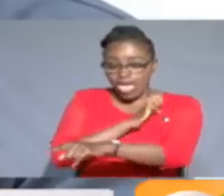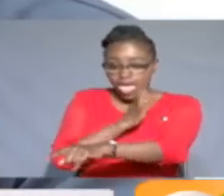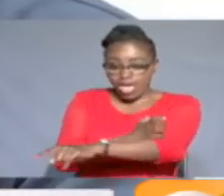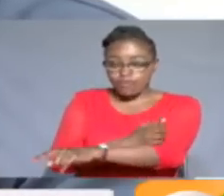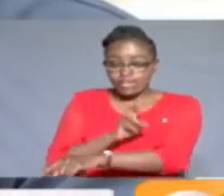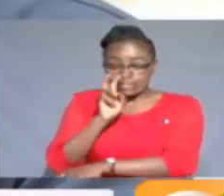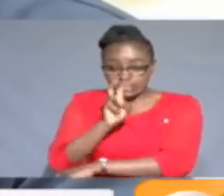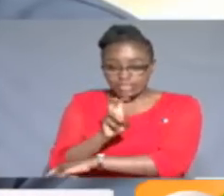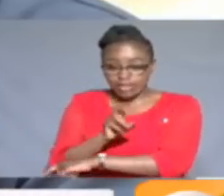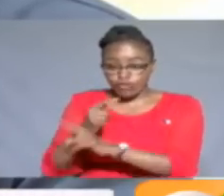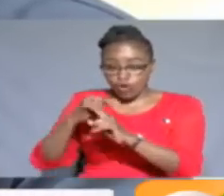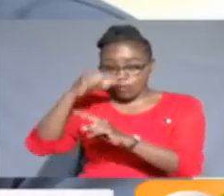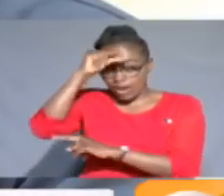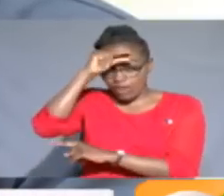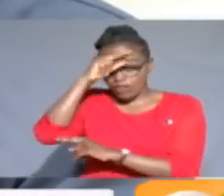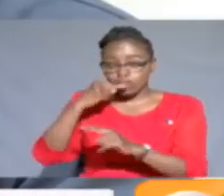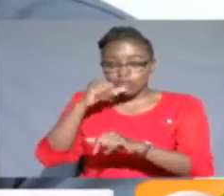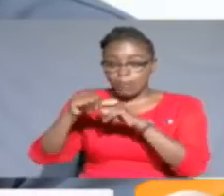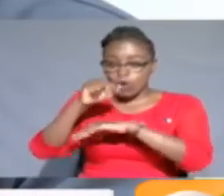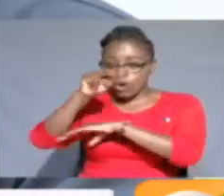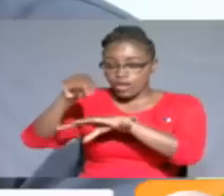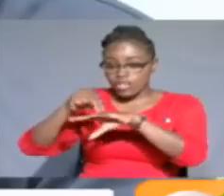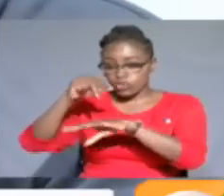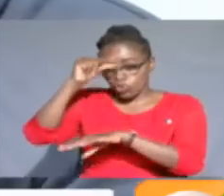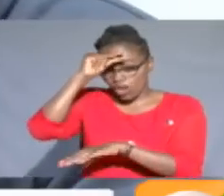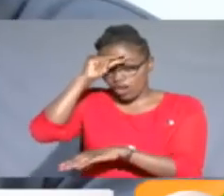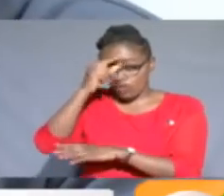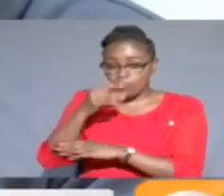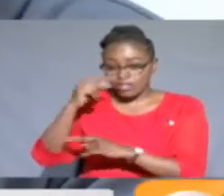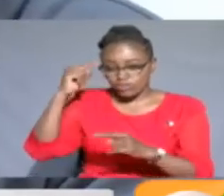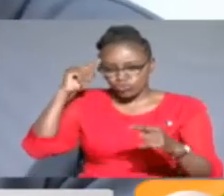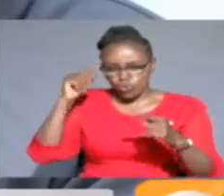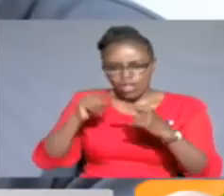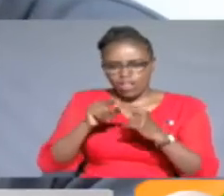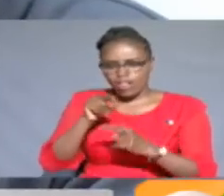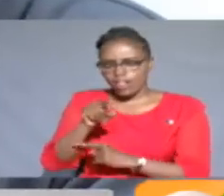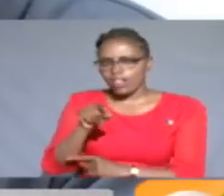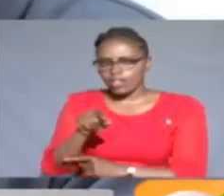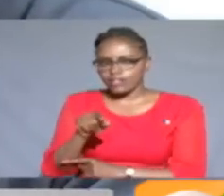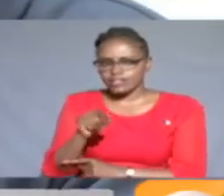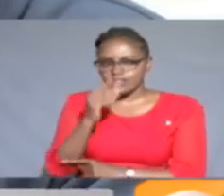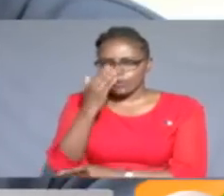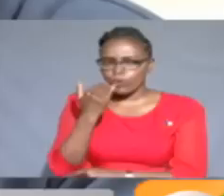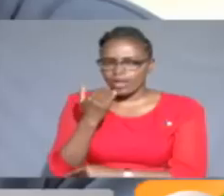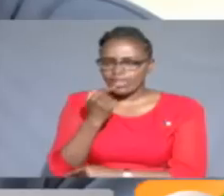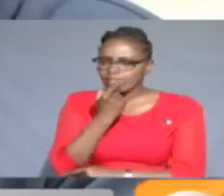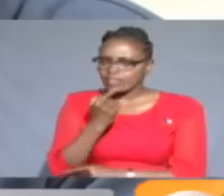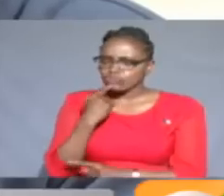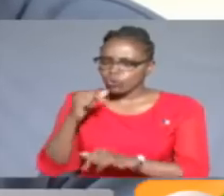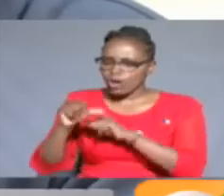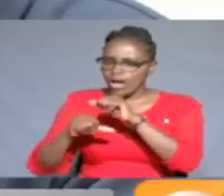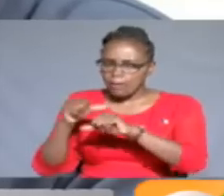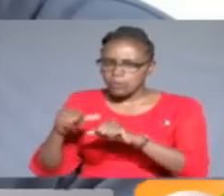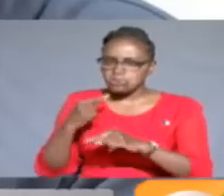government. Towards that. We are talking about national government here. Towards that. Because everyone keeps talking